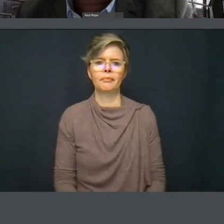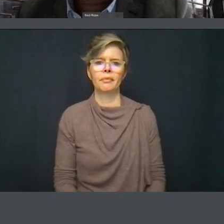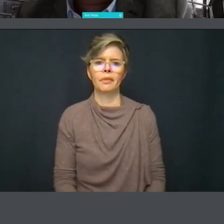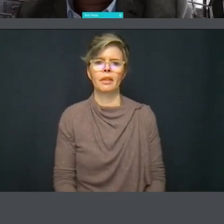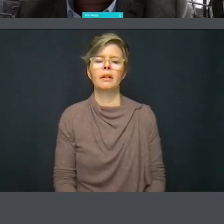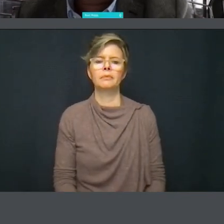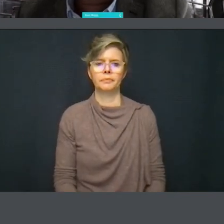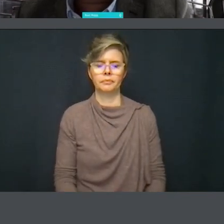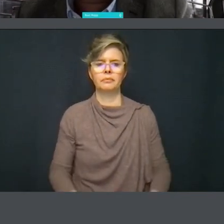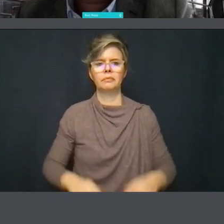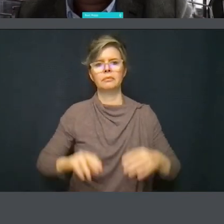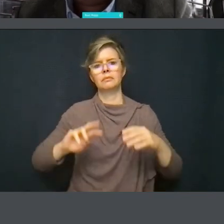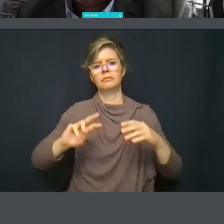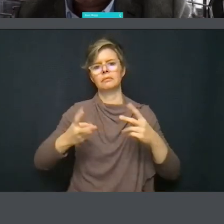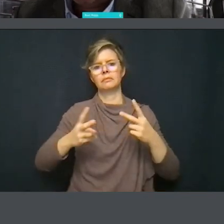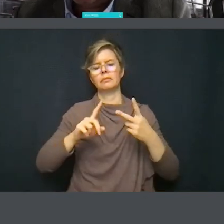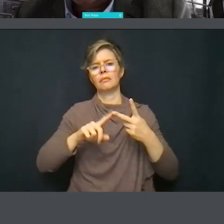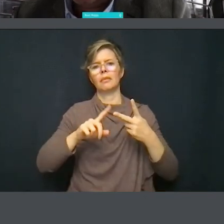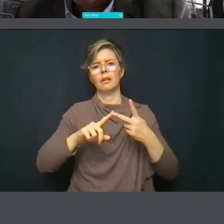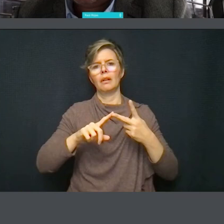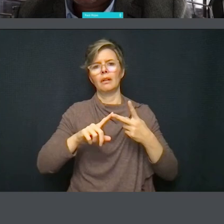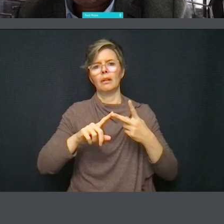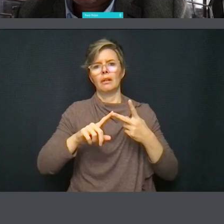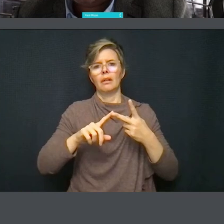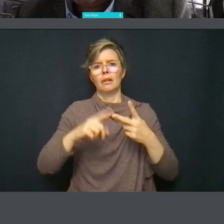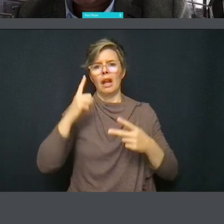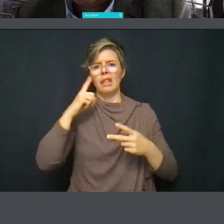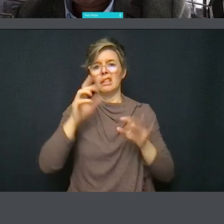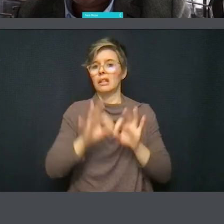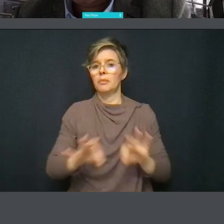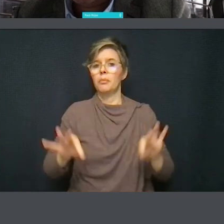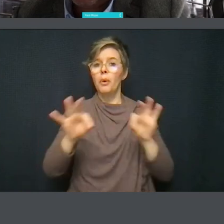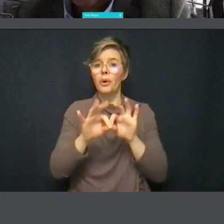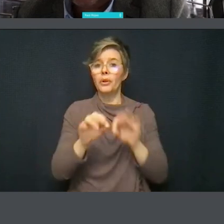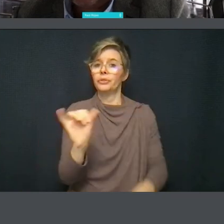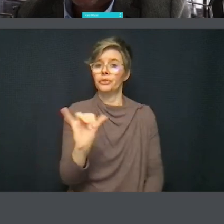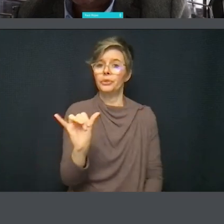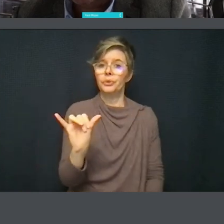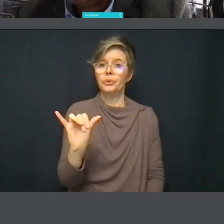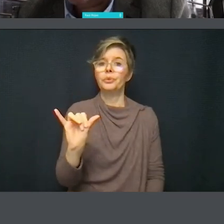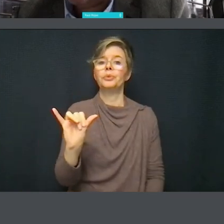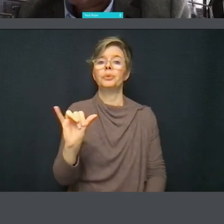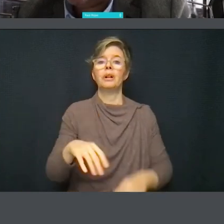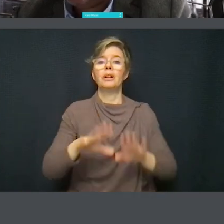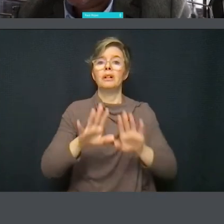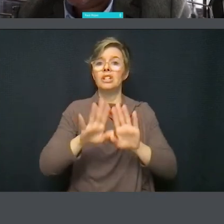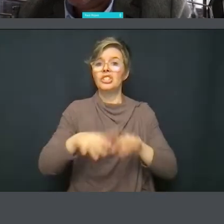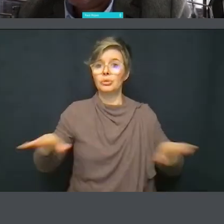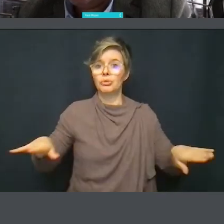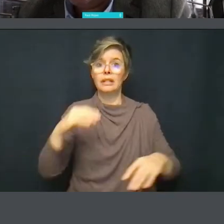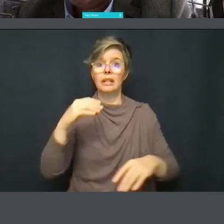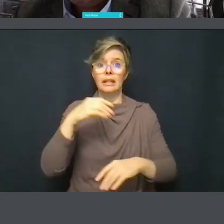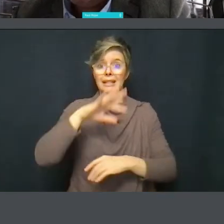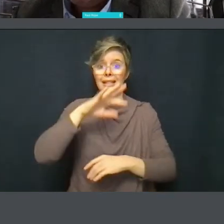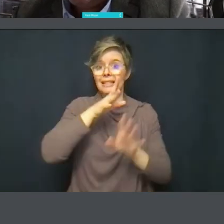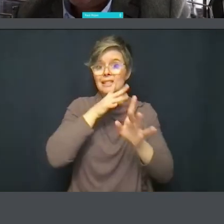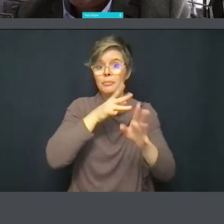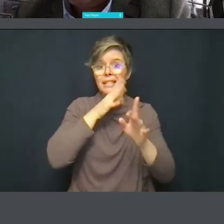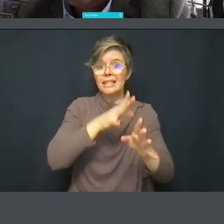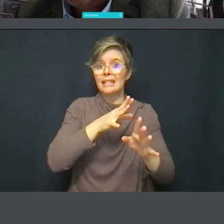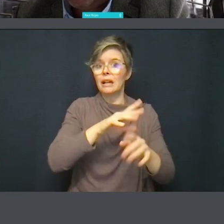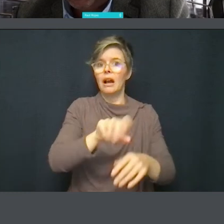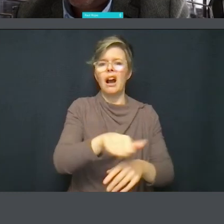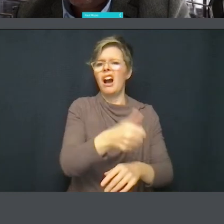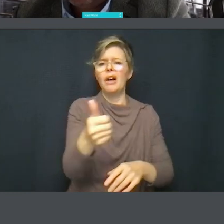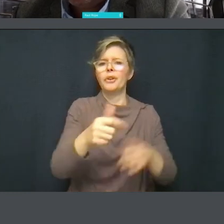Another thing that I think is important is it's really important to have kids, if they speak a language other than English at home,